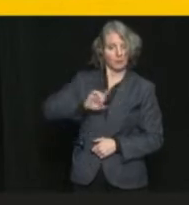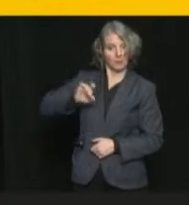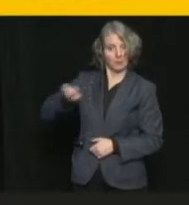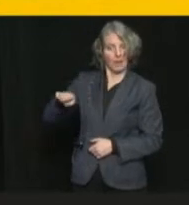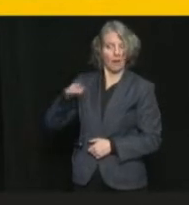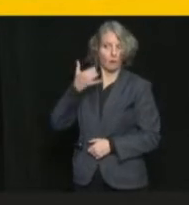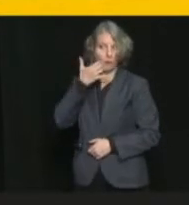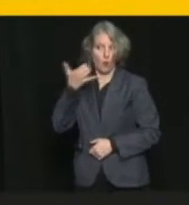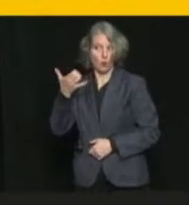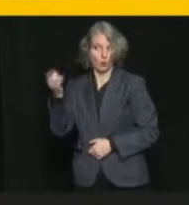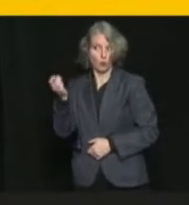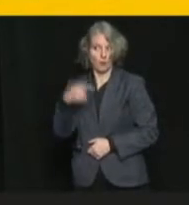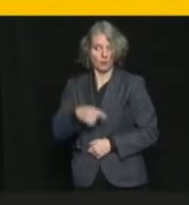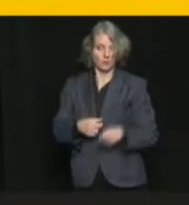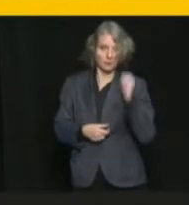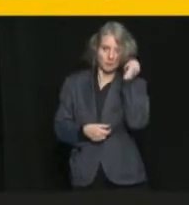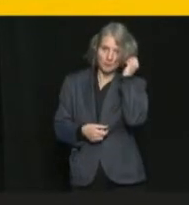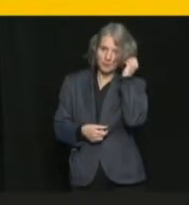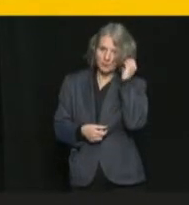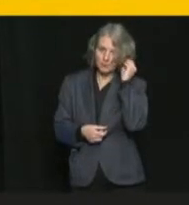one follow-up. Over to you, operator.